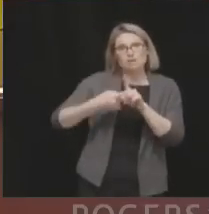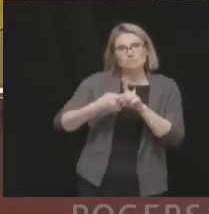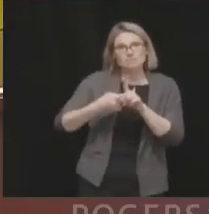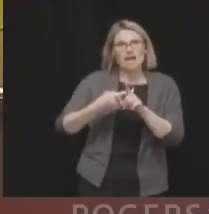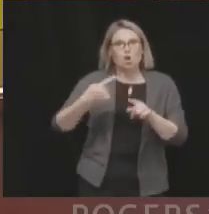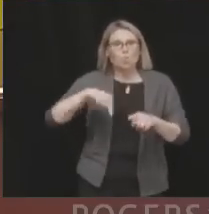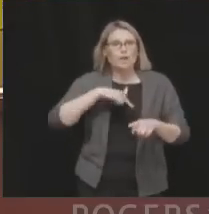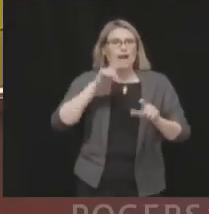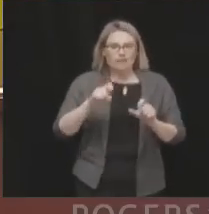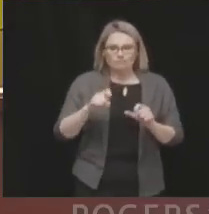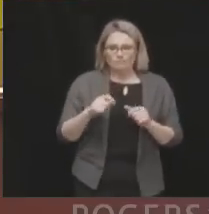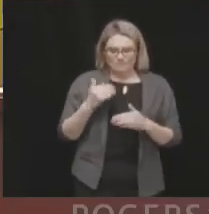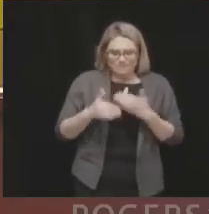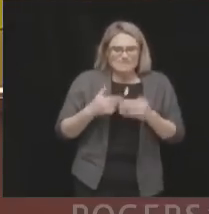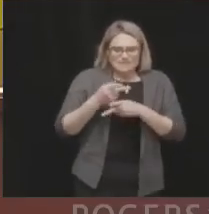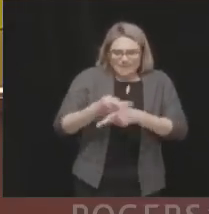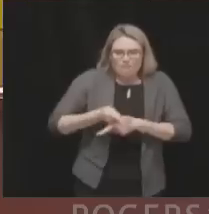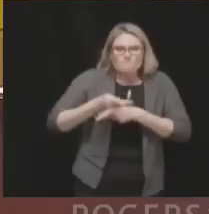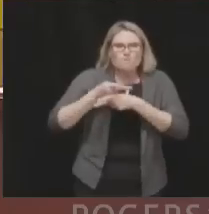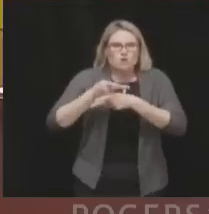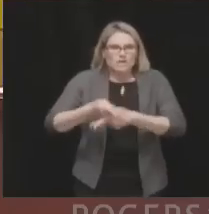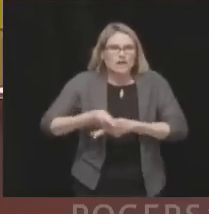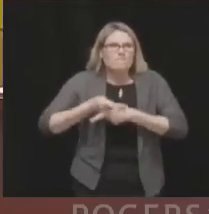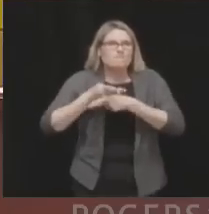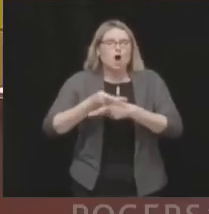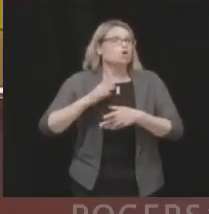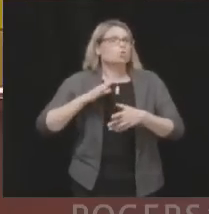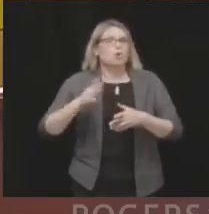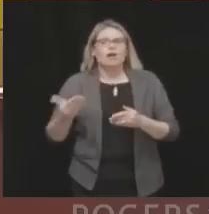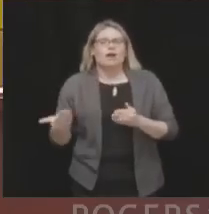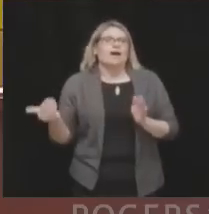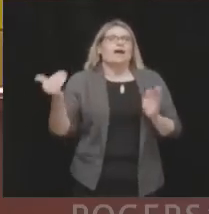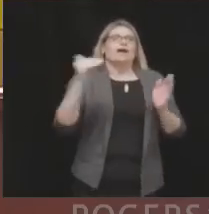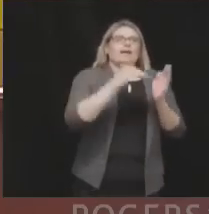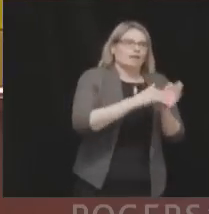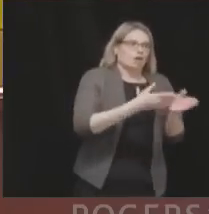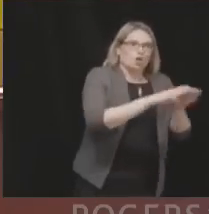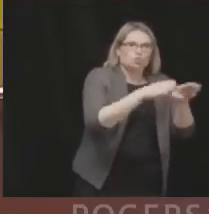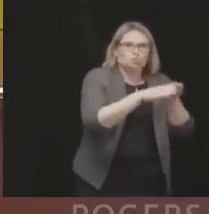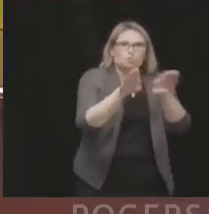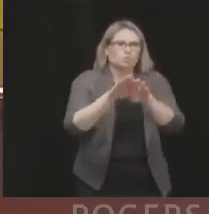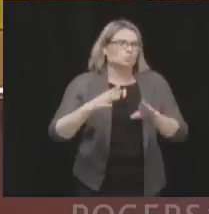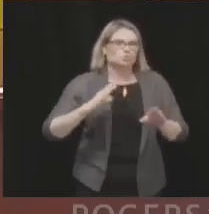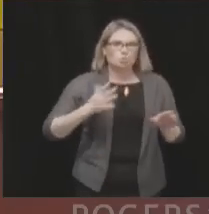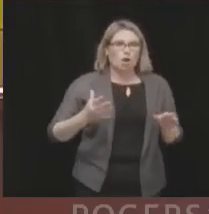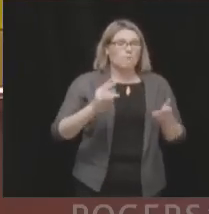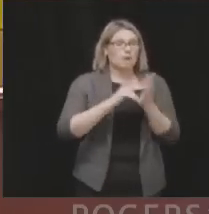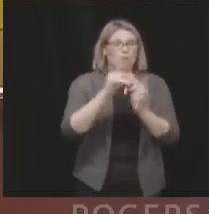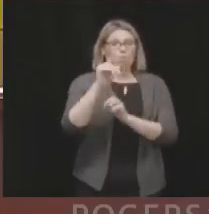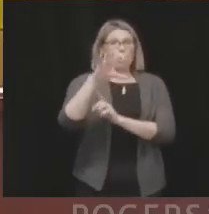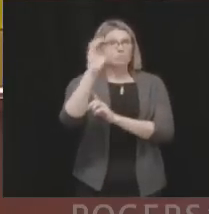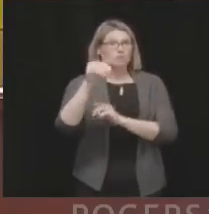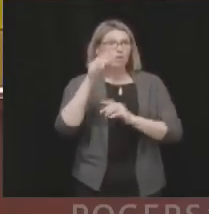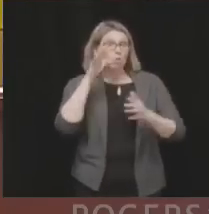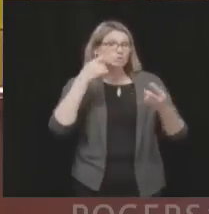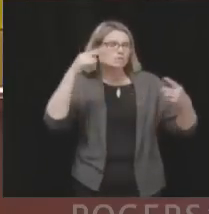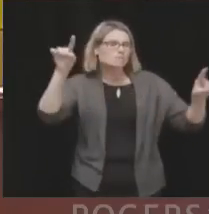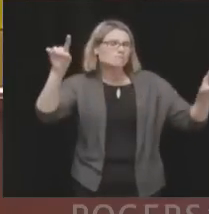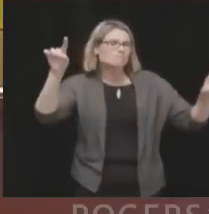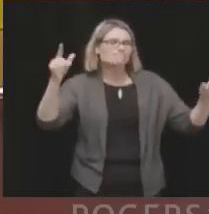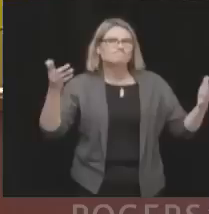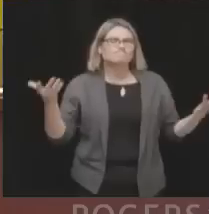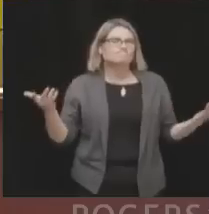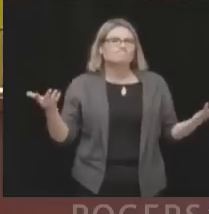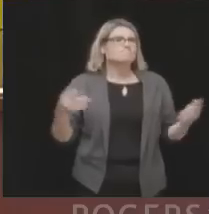entire province or an entire nation be able to change culturally and behaviorally how they conduct themselves